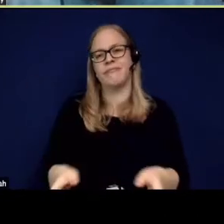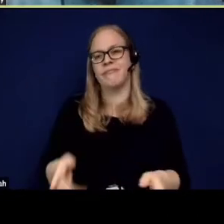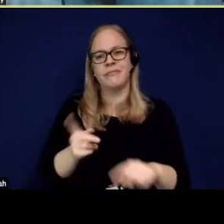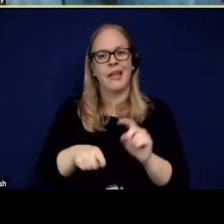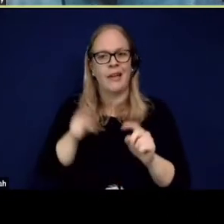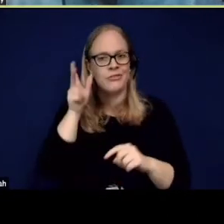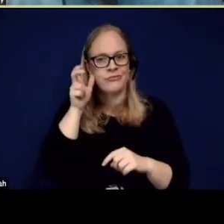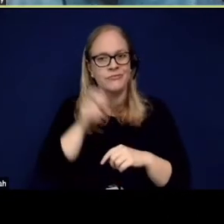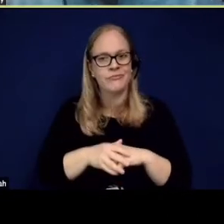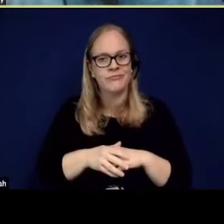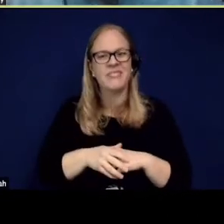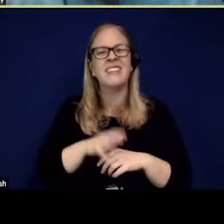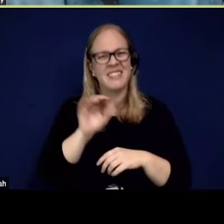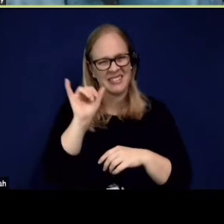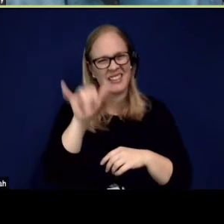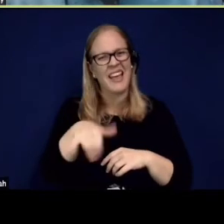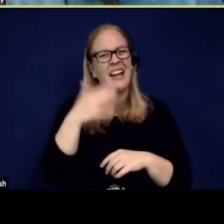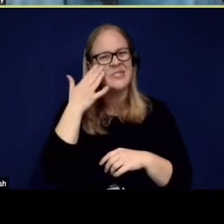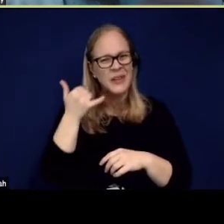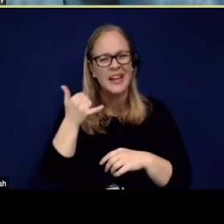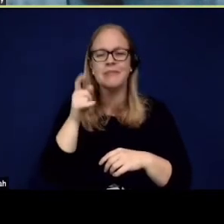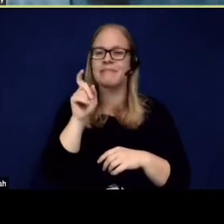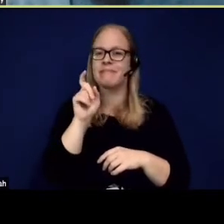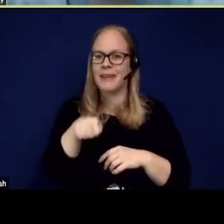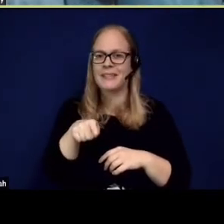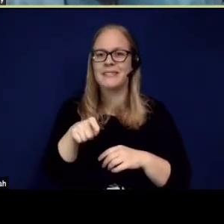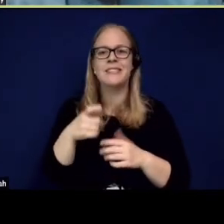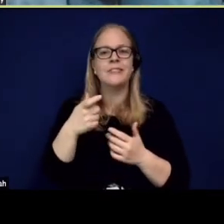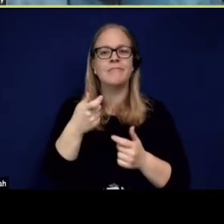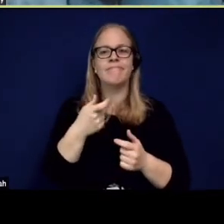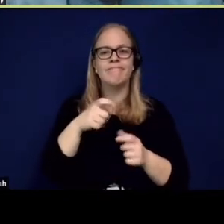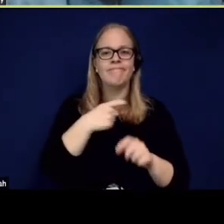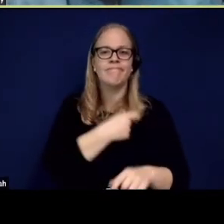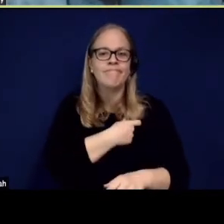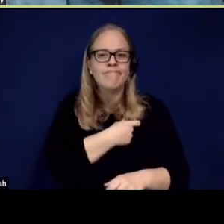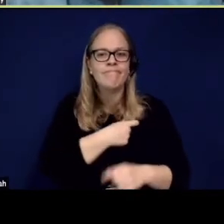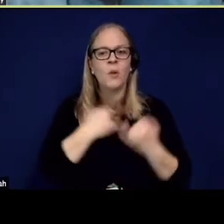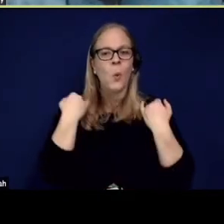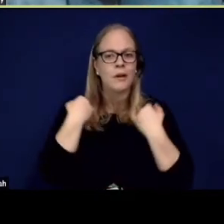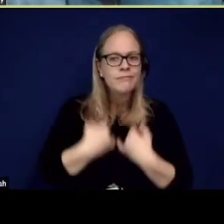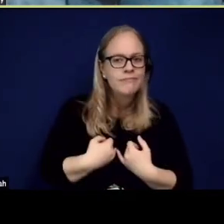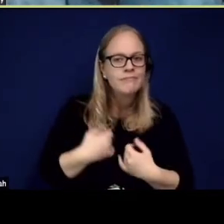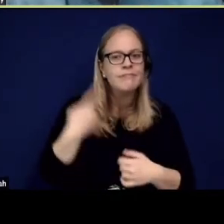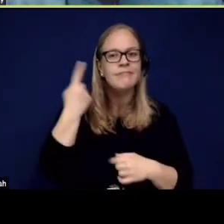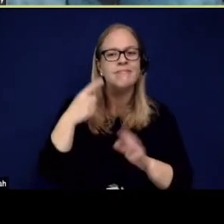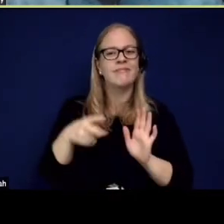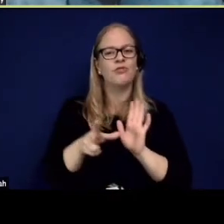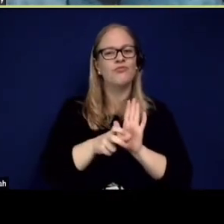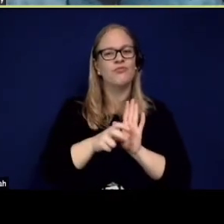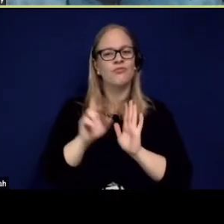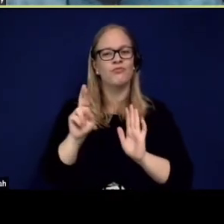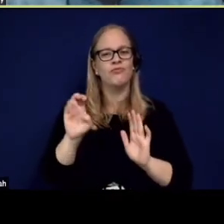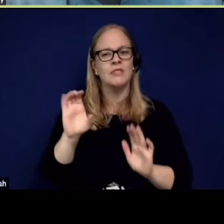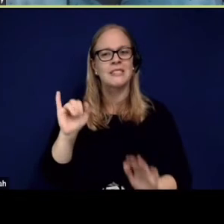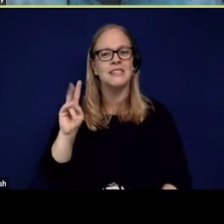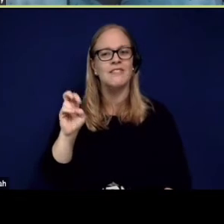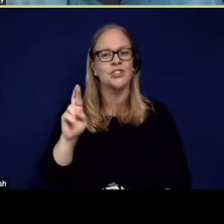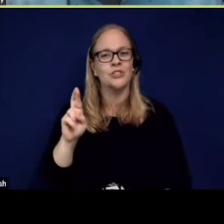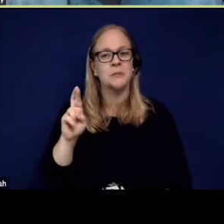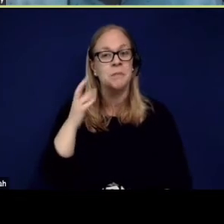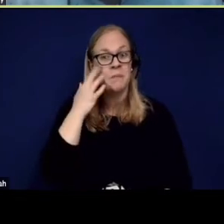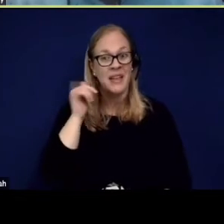you would have to wear like a device, a receiver, and with a wire around you, because if you put it more than 3 feet away from